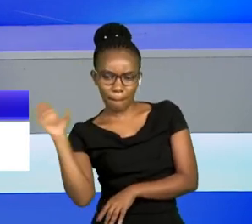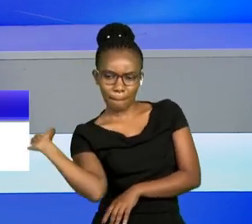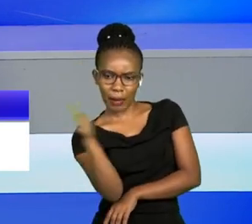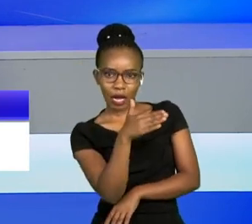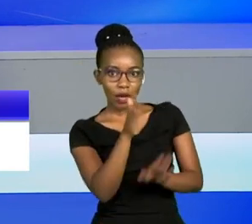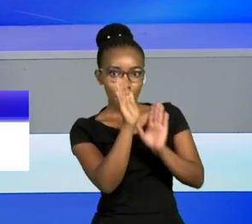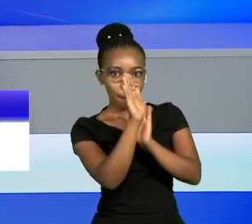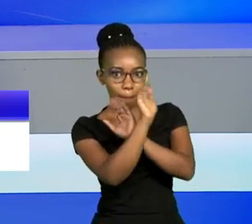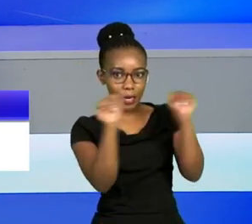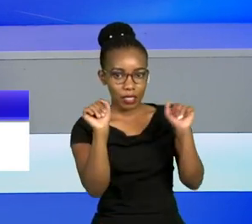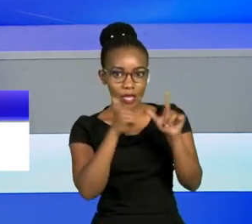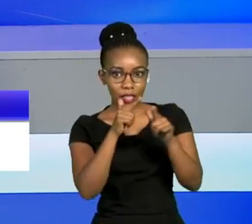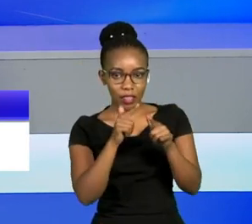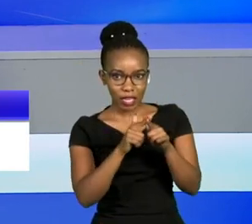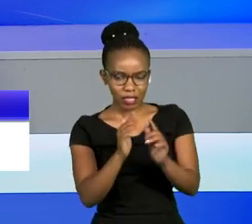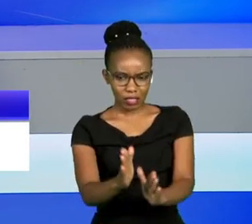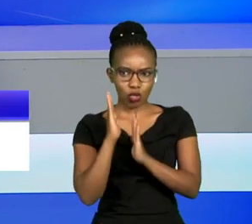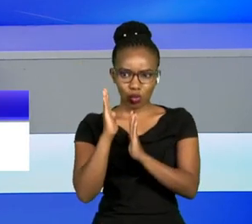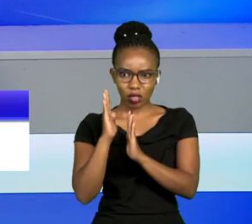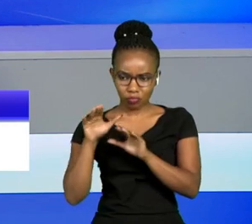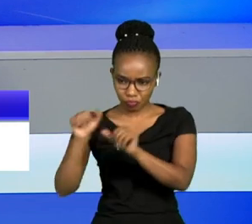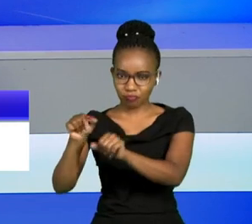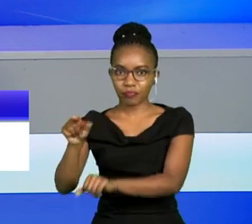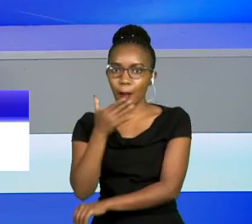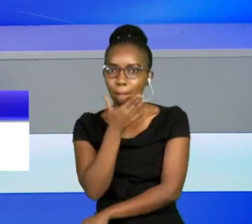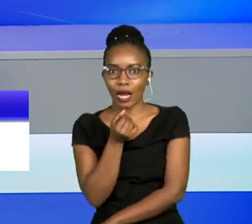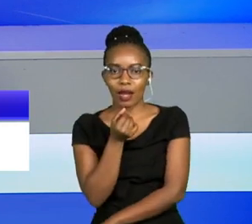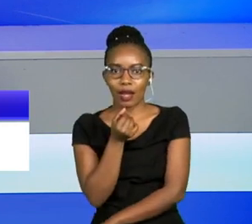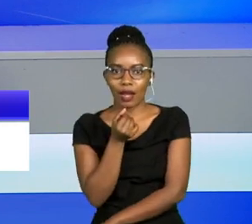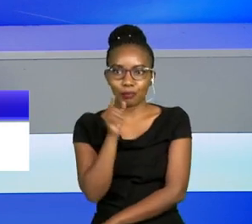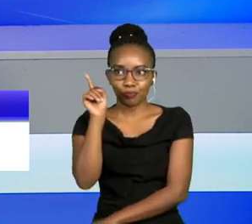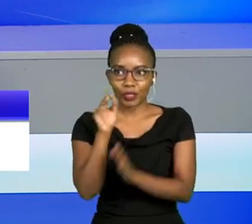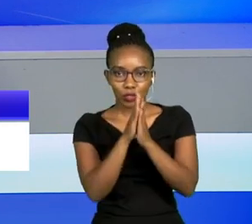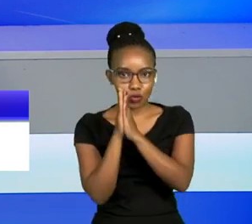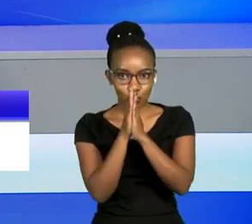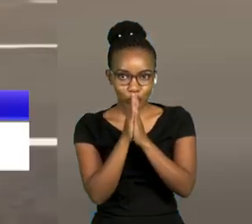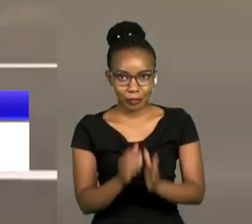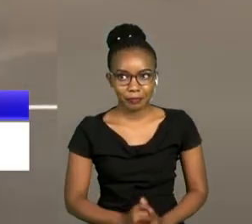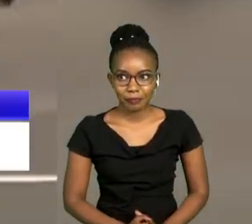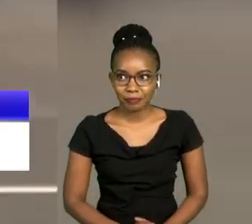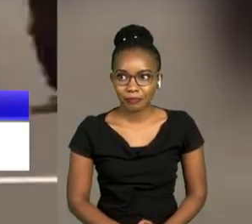president, and immediately security guards tackle the man. Harriet Chimea brings us the story.